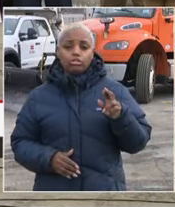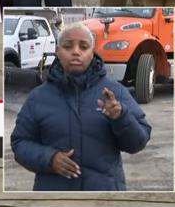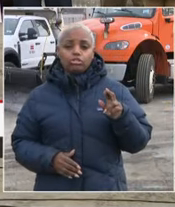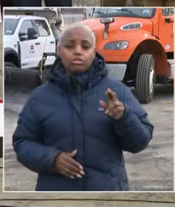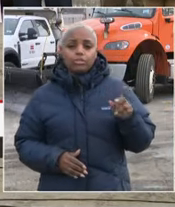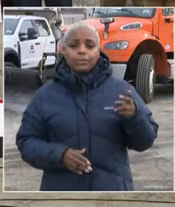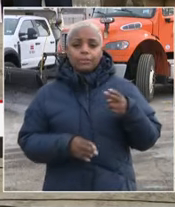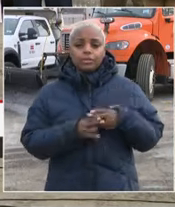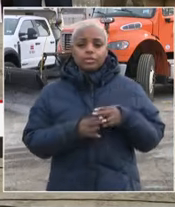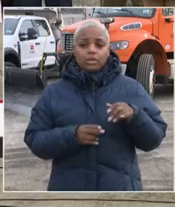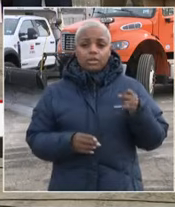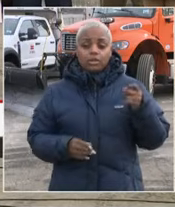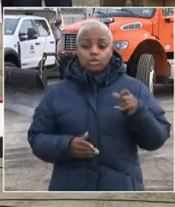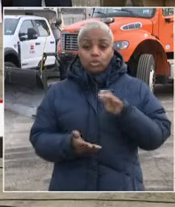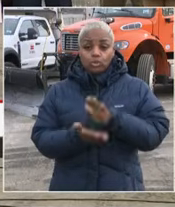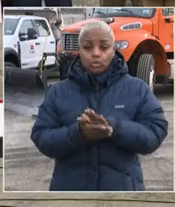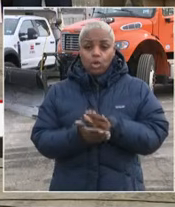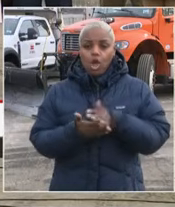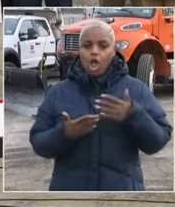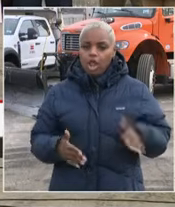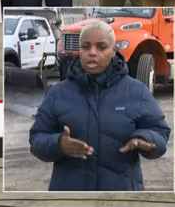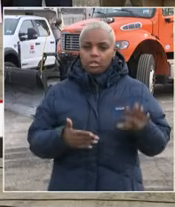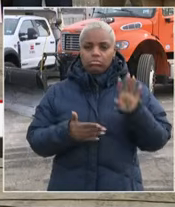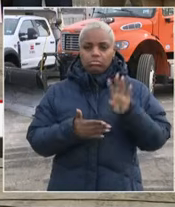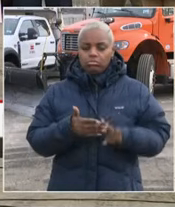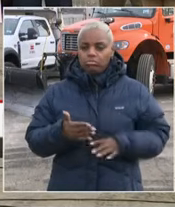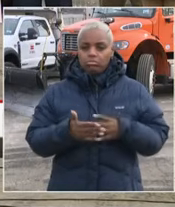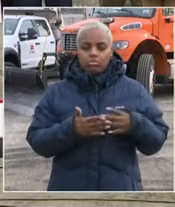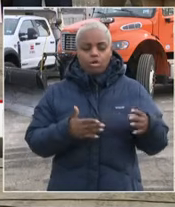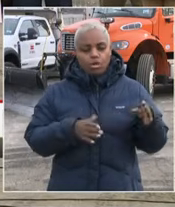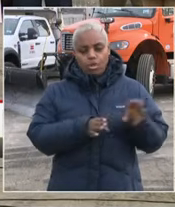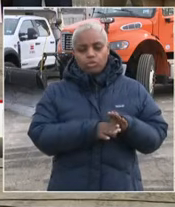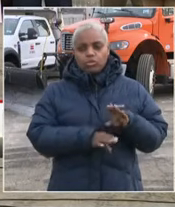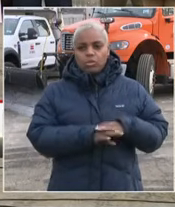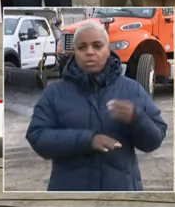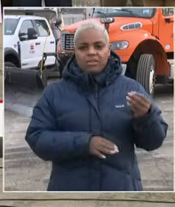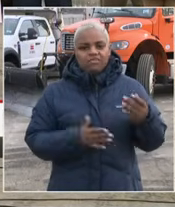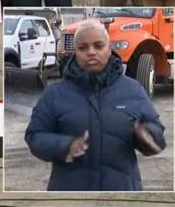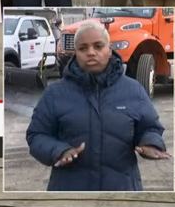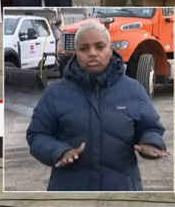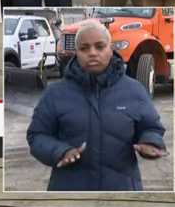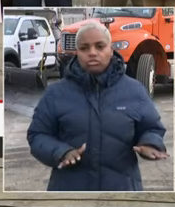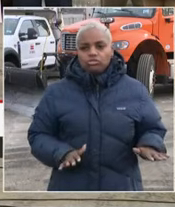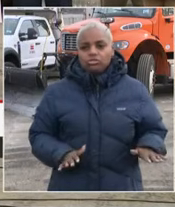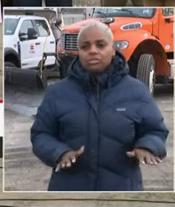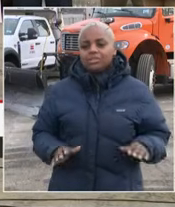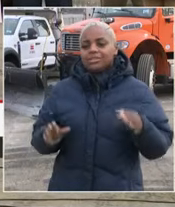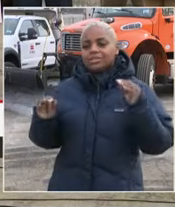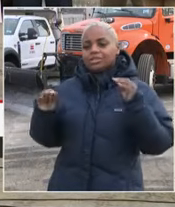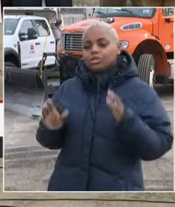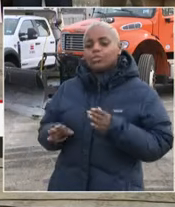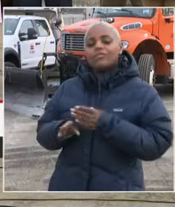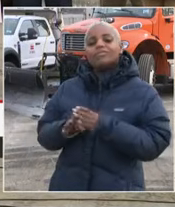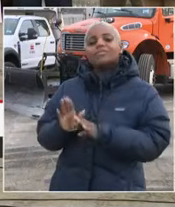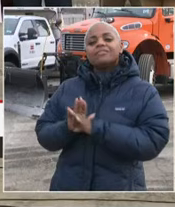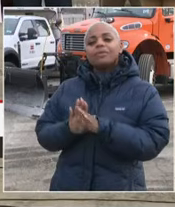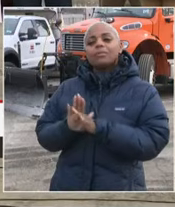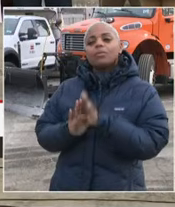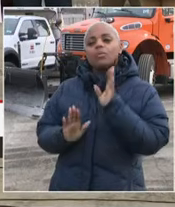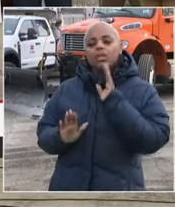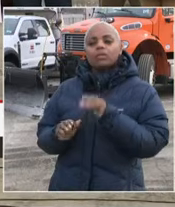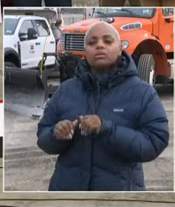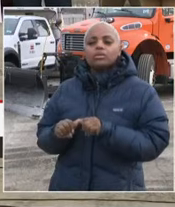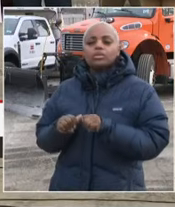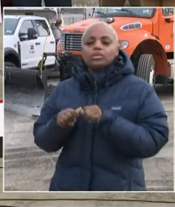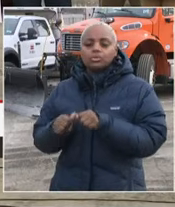the teachers will have their professional development day virtually. Mayor, one quick follow-up. I'm sorry. Yes. You mentioned